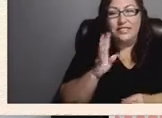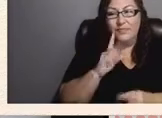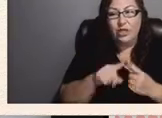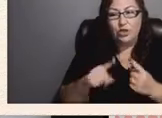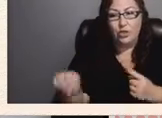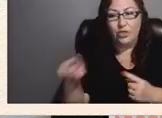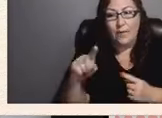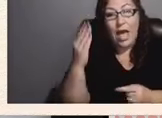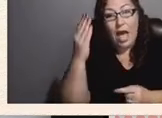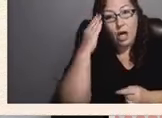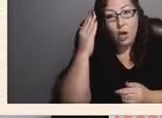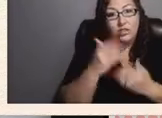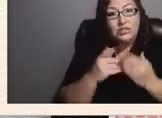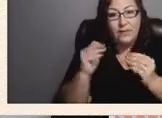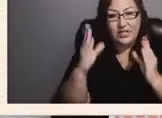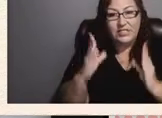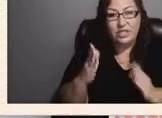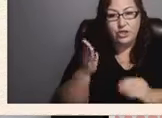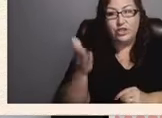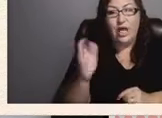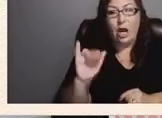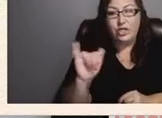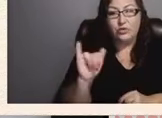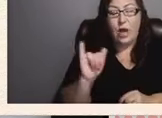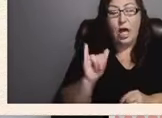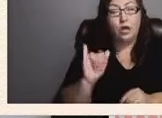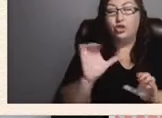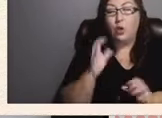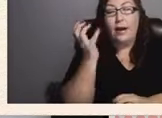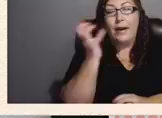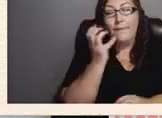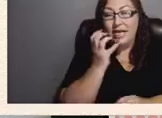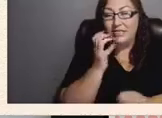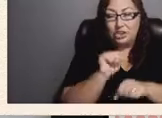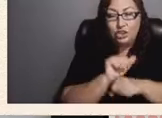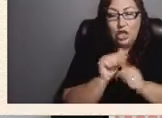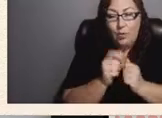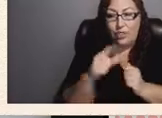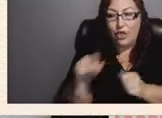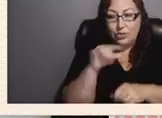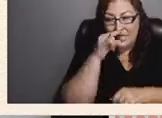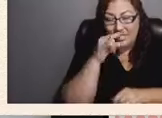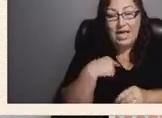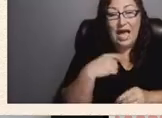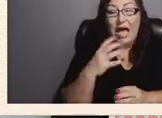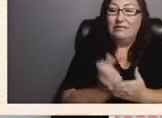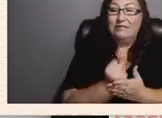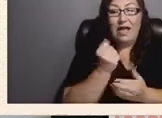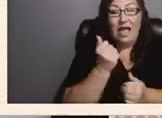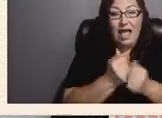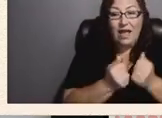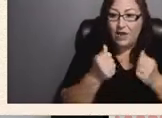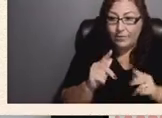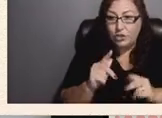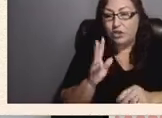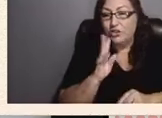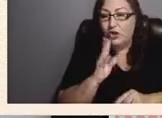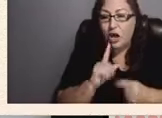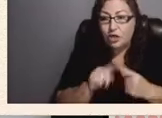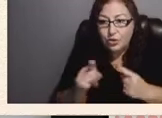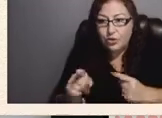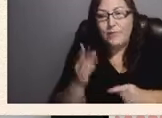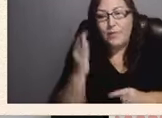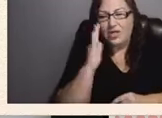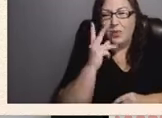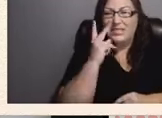over there as well, they do an amazing job with those kids. And I take every opportunity when I see them to speak to them, because they'll see me in a